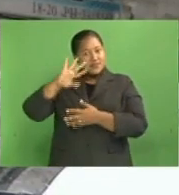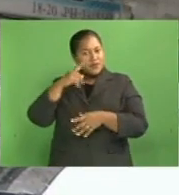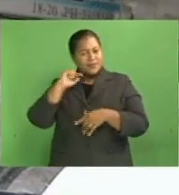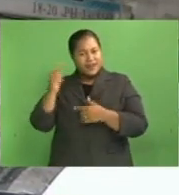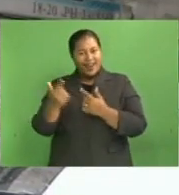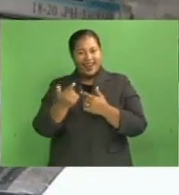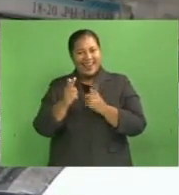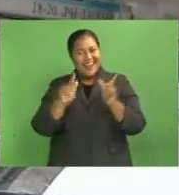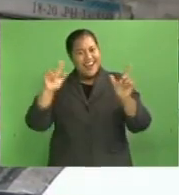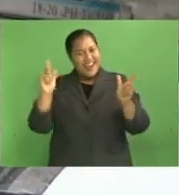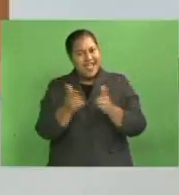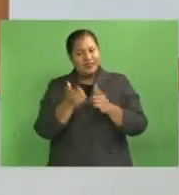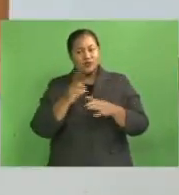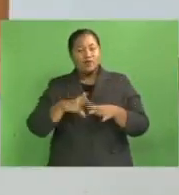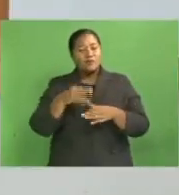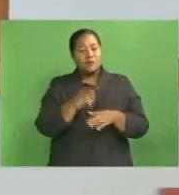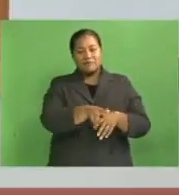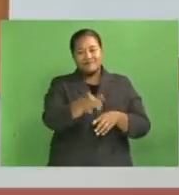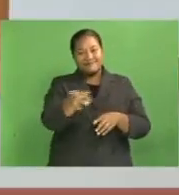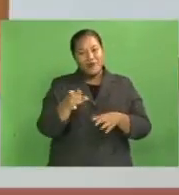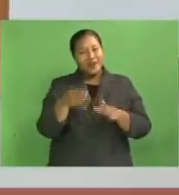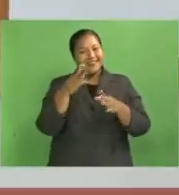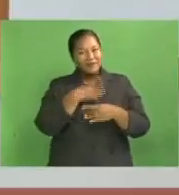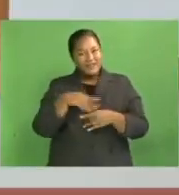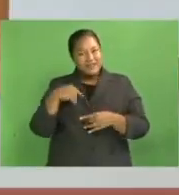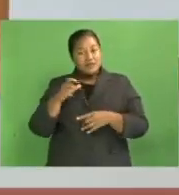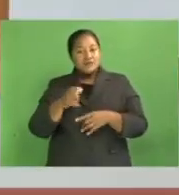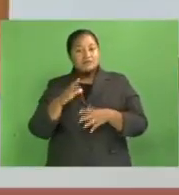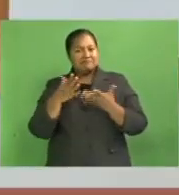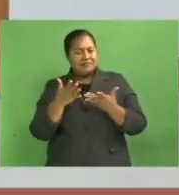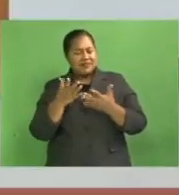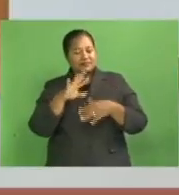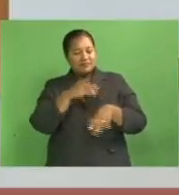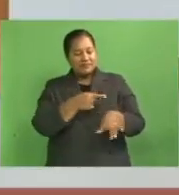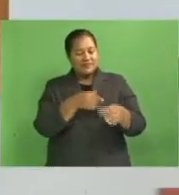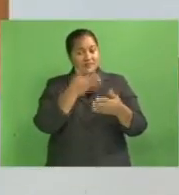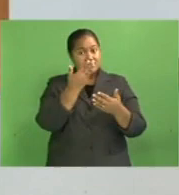go around for all ministries. Obviously, must be based on the